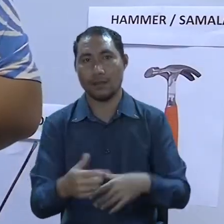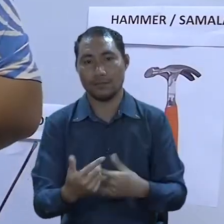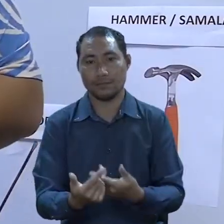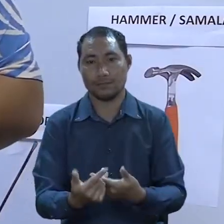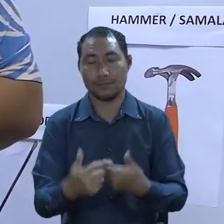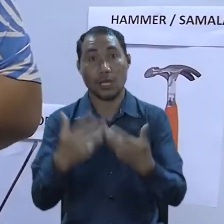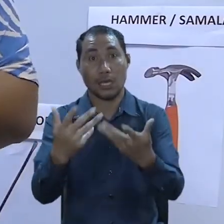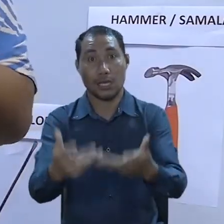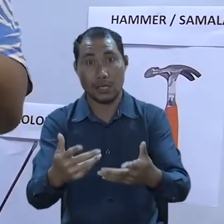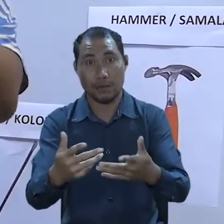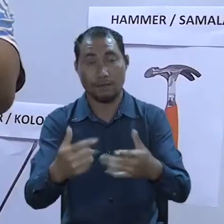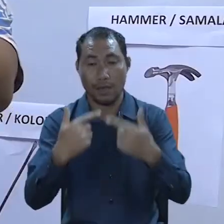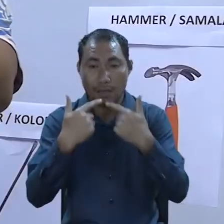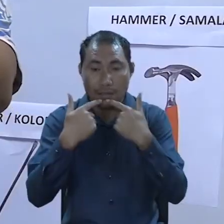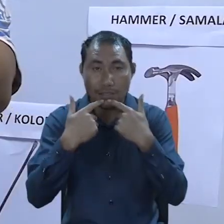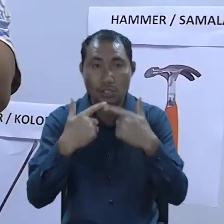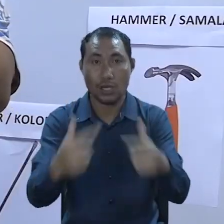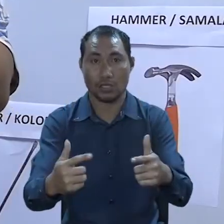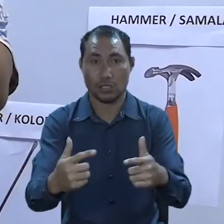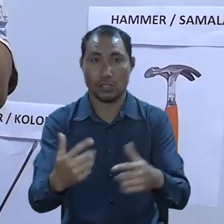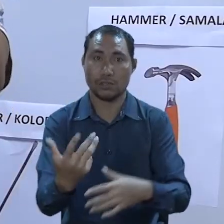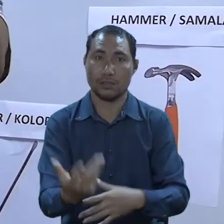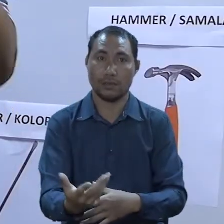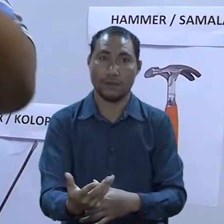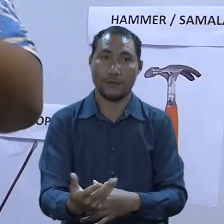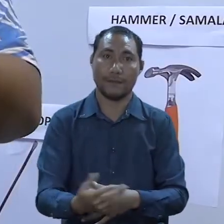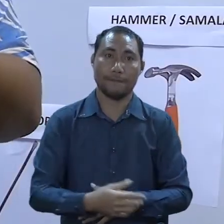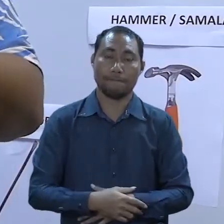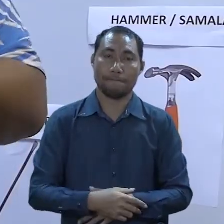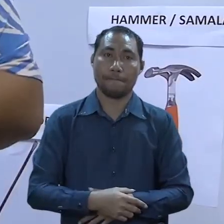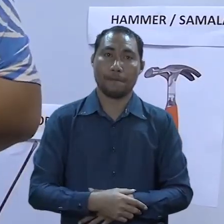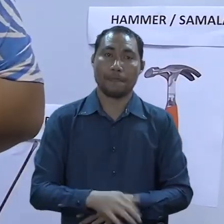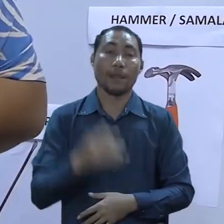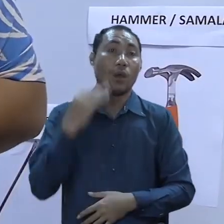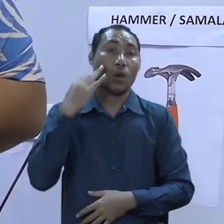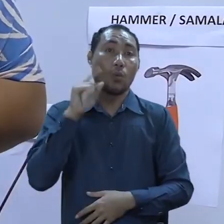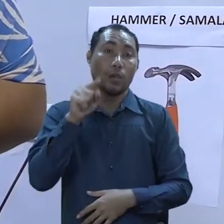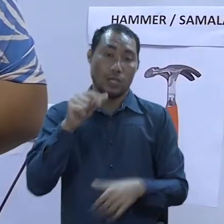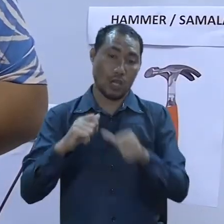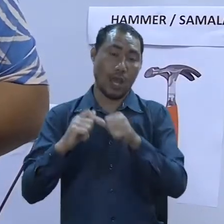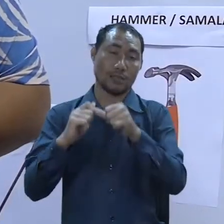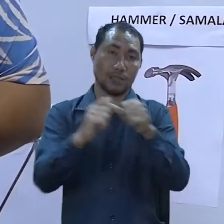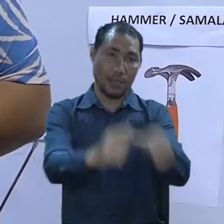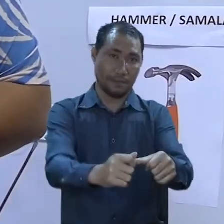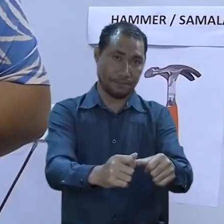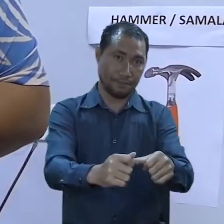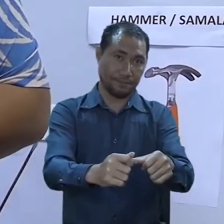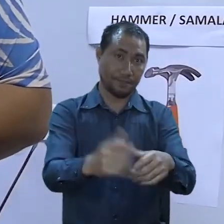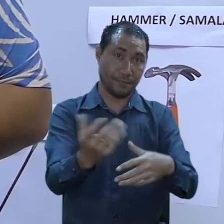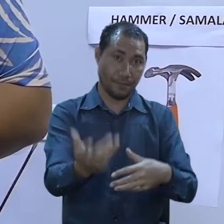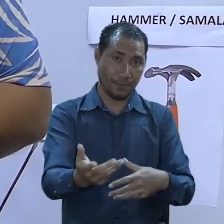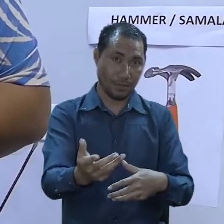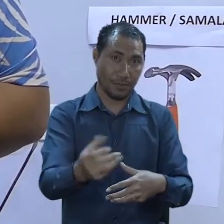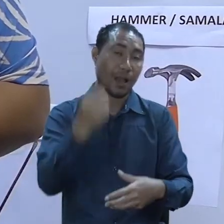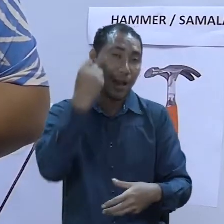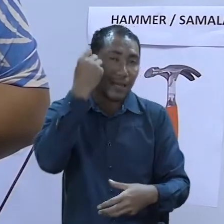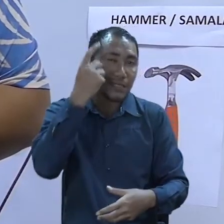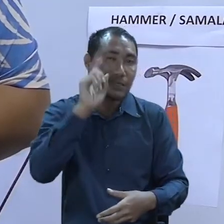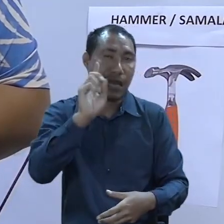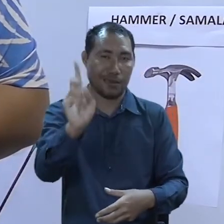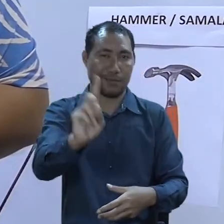manner. Because if they do not respond back correctly, that means they did not hear the